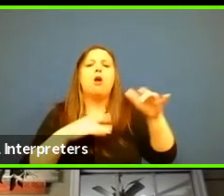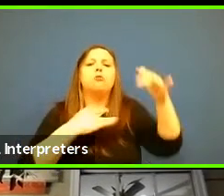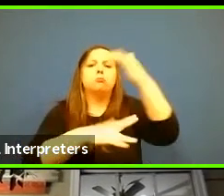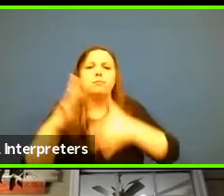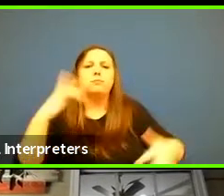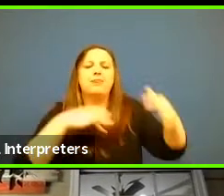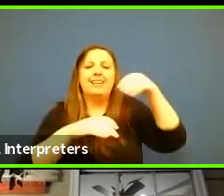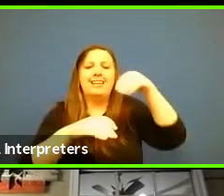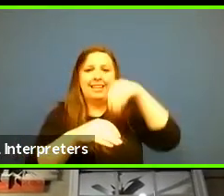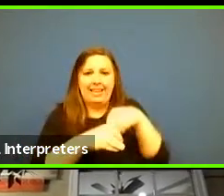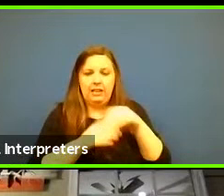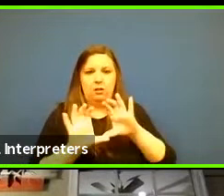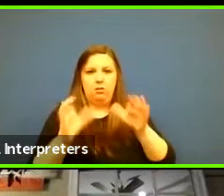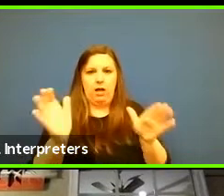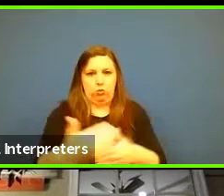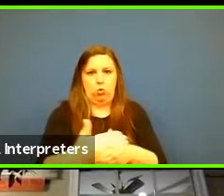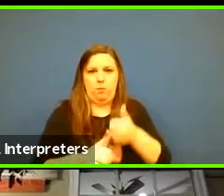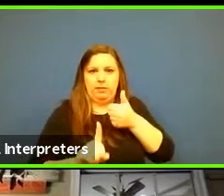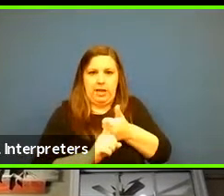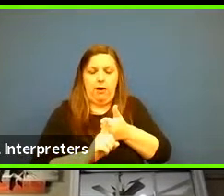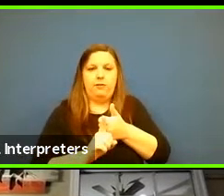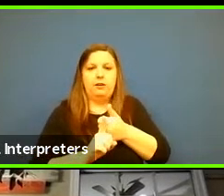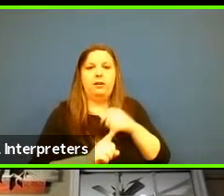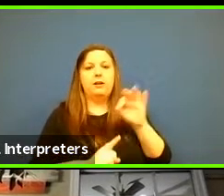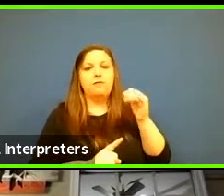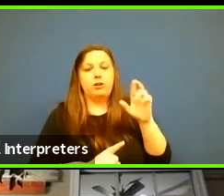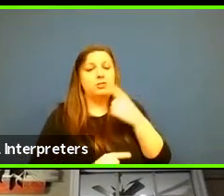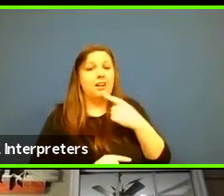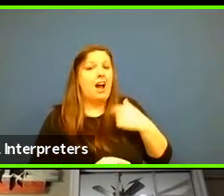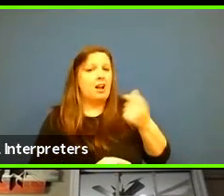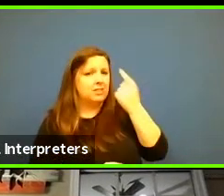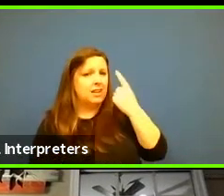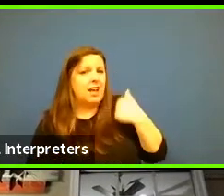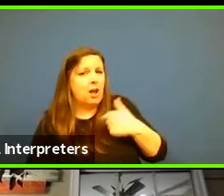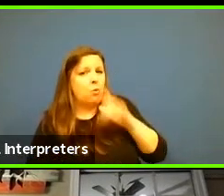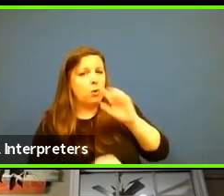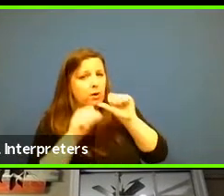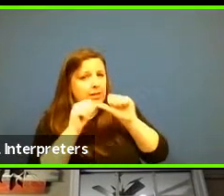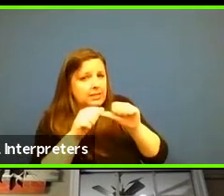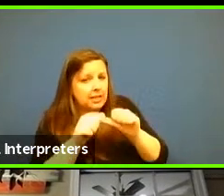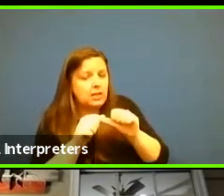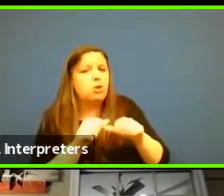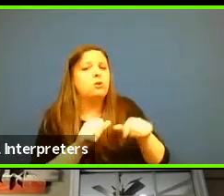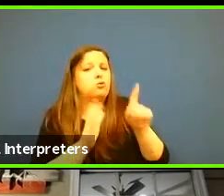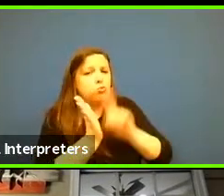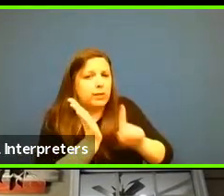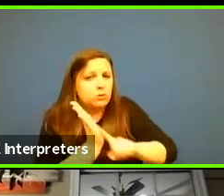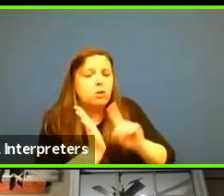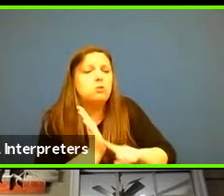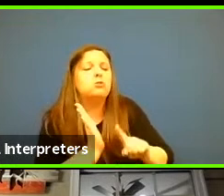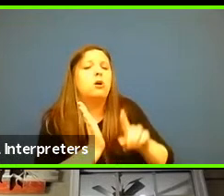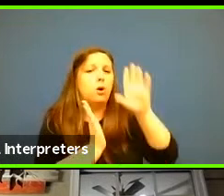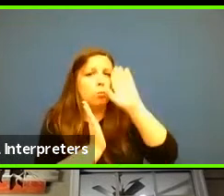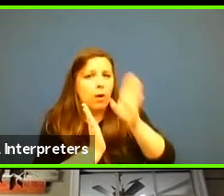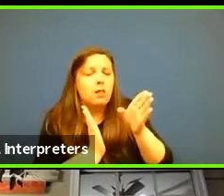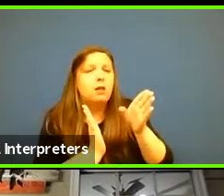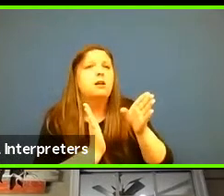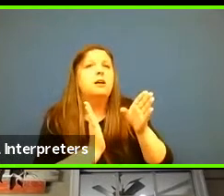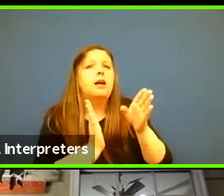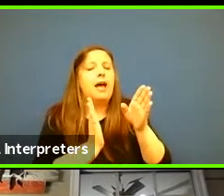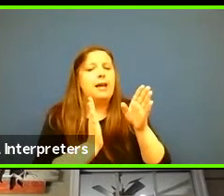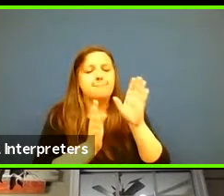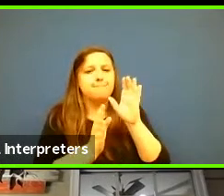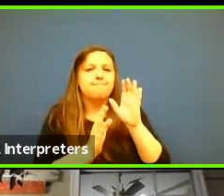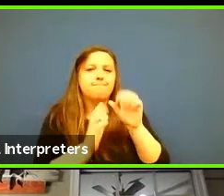itself. I understand. And again, we'll continue to do research and, you know, keep looking